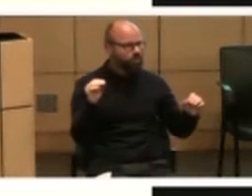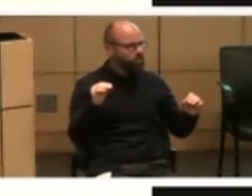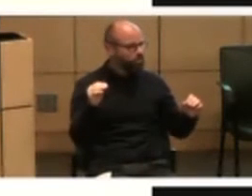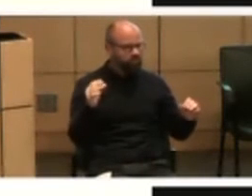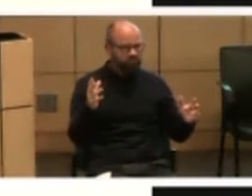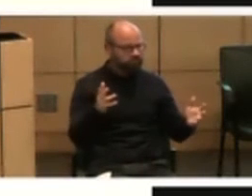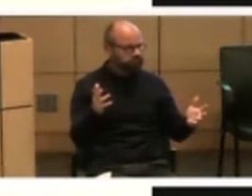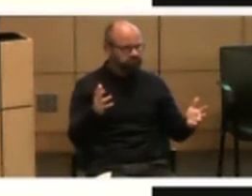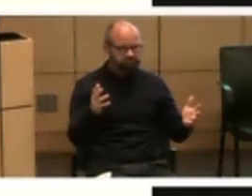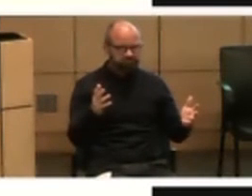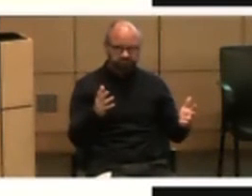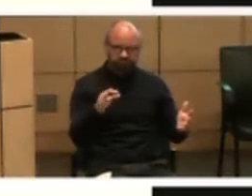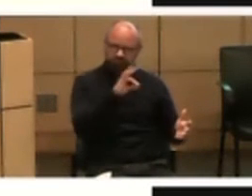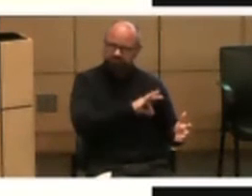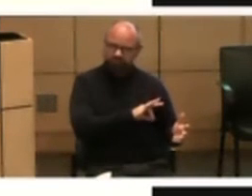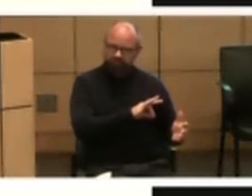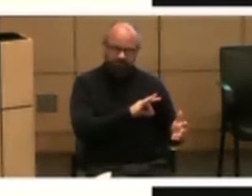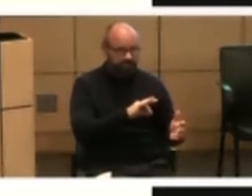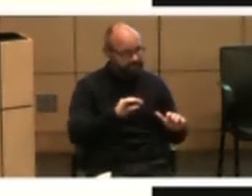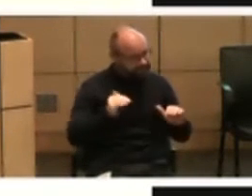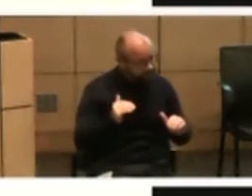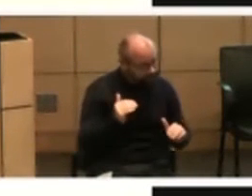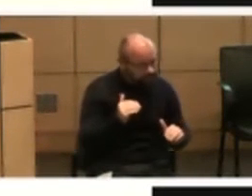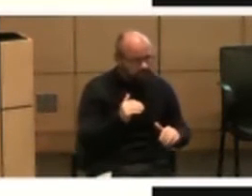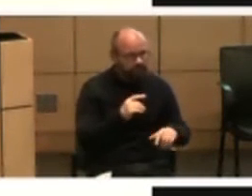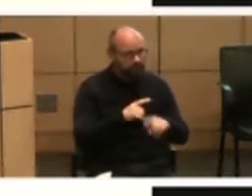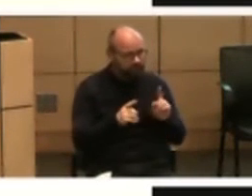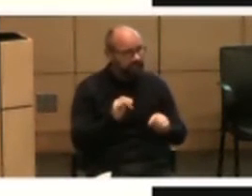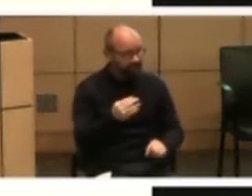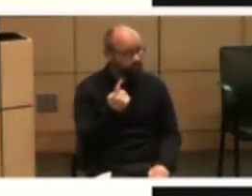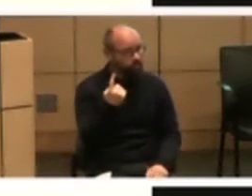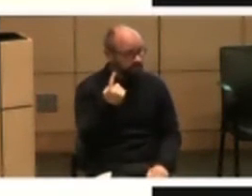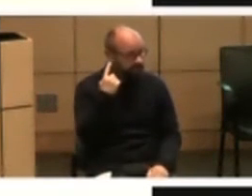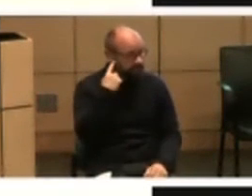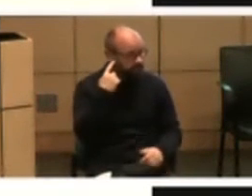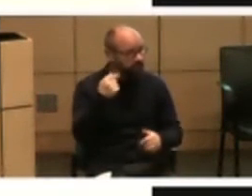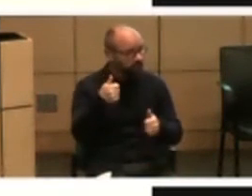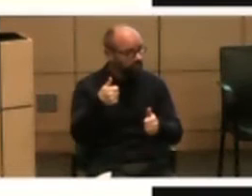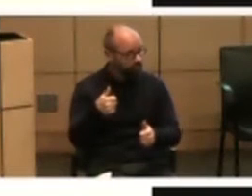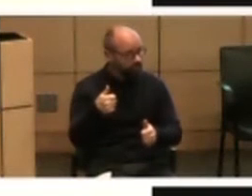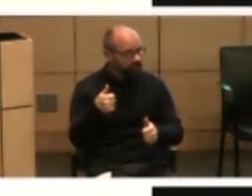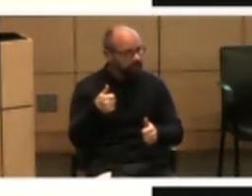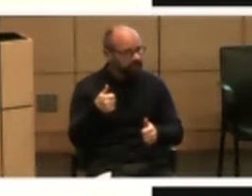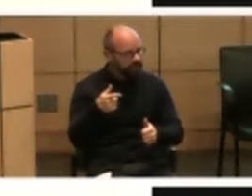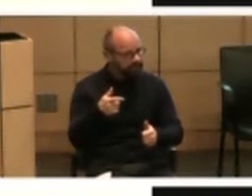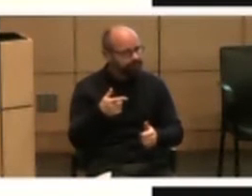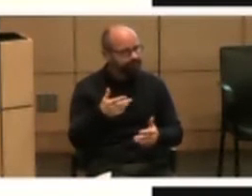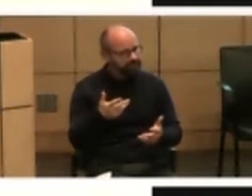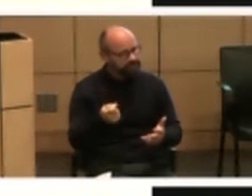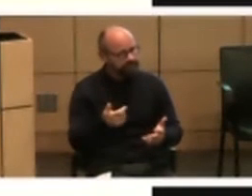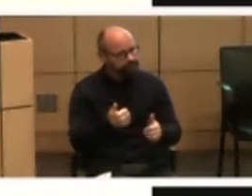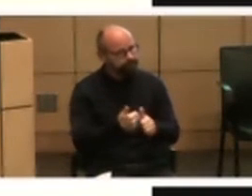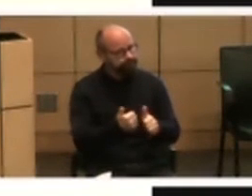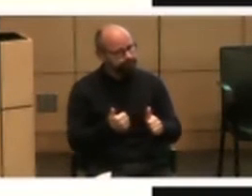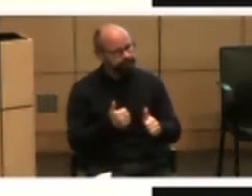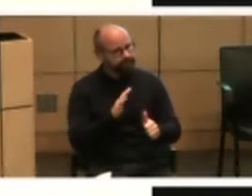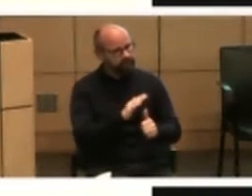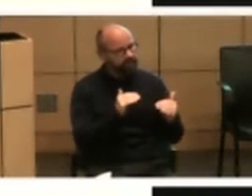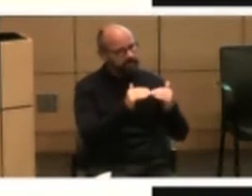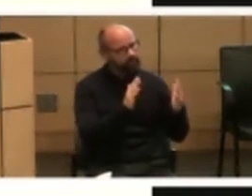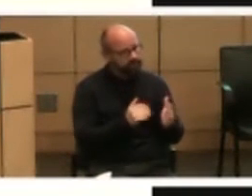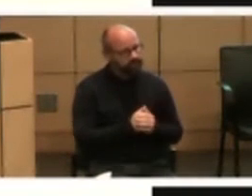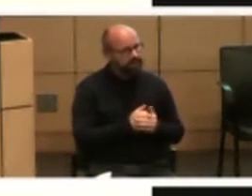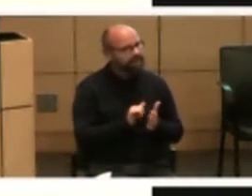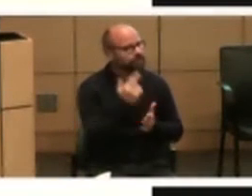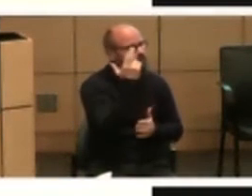that even under those situations, that children with unilateral hearing loss perform more poorly than their counterparts. And this is one of the reasons why people have wondered